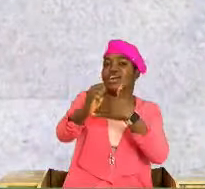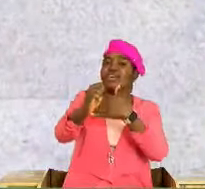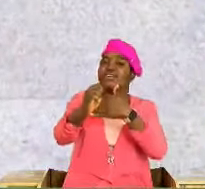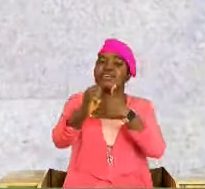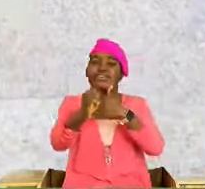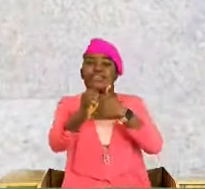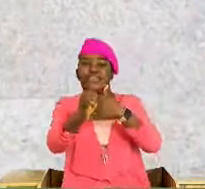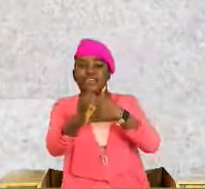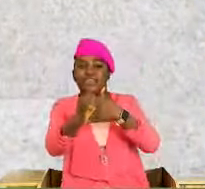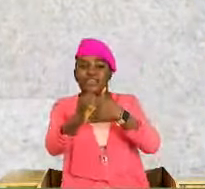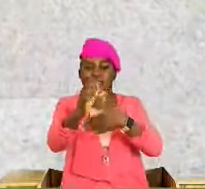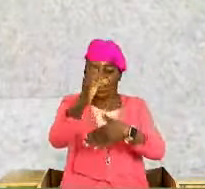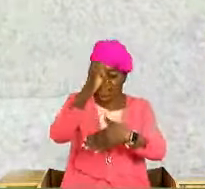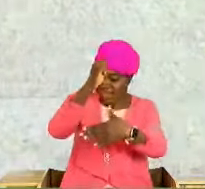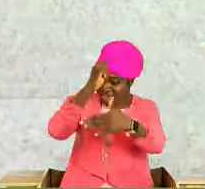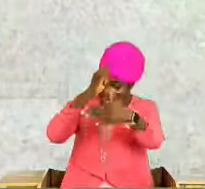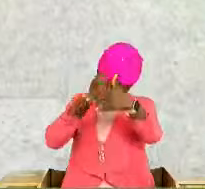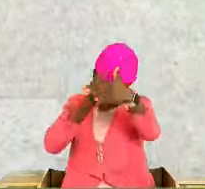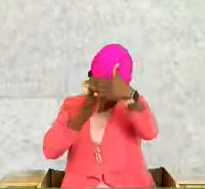Elijah